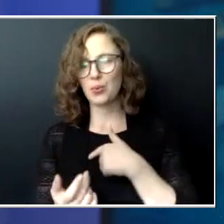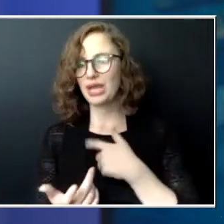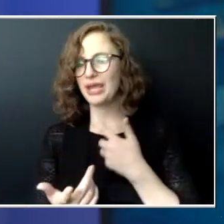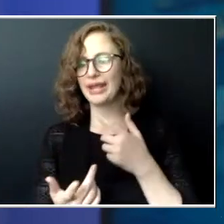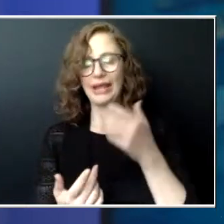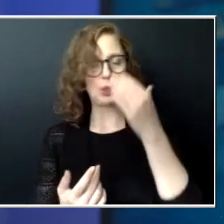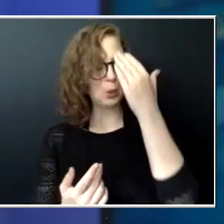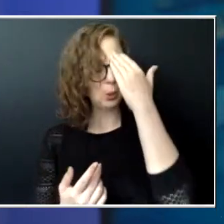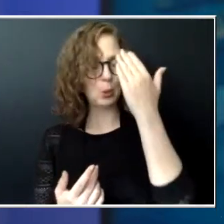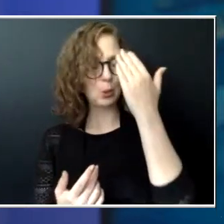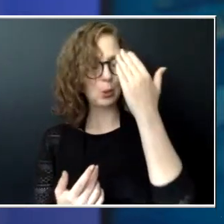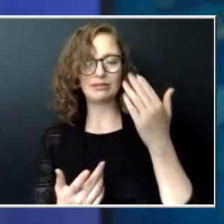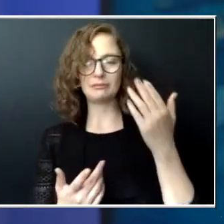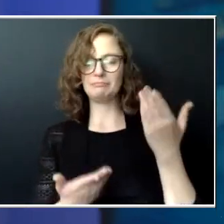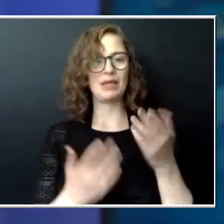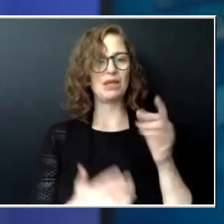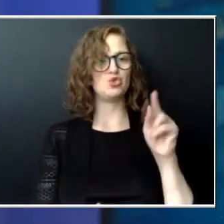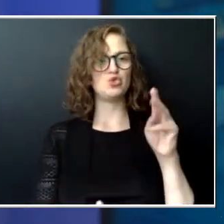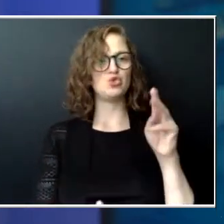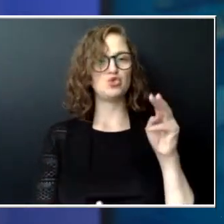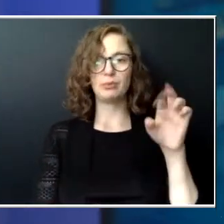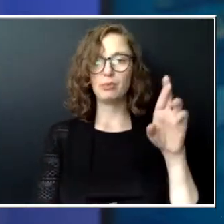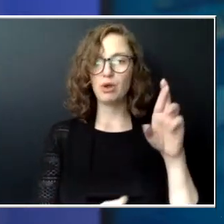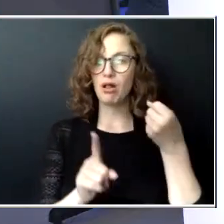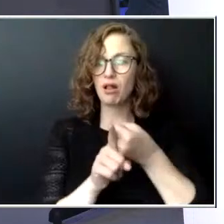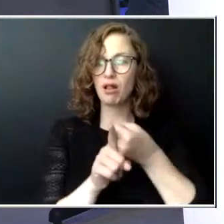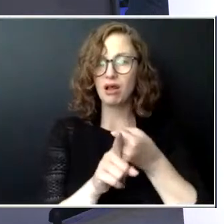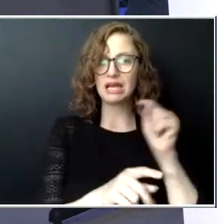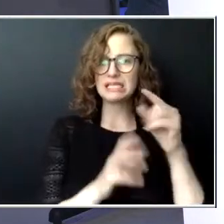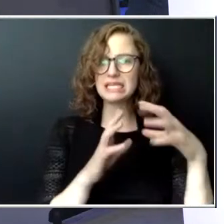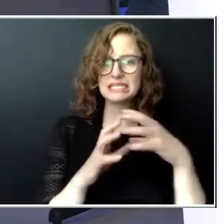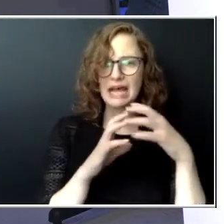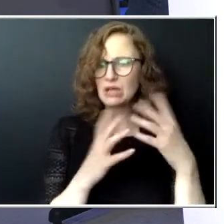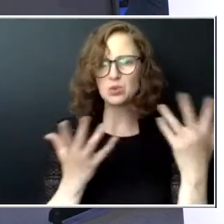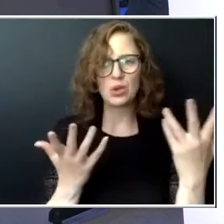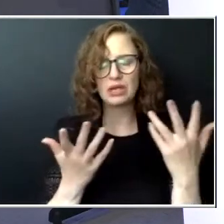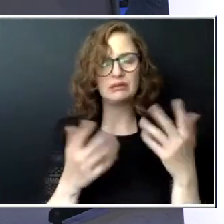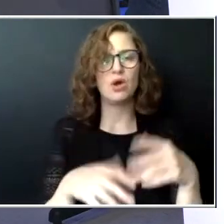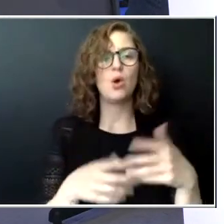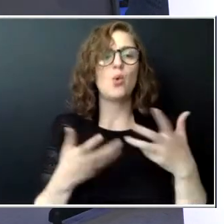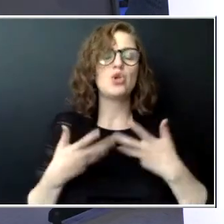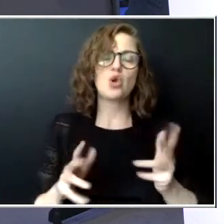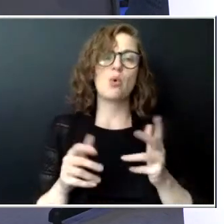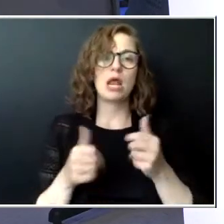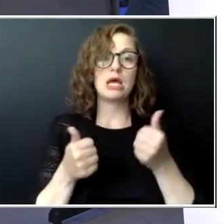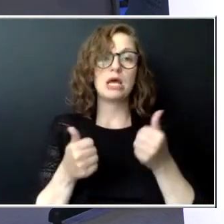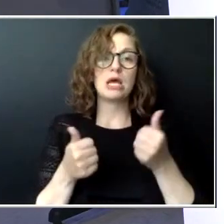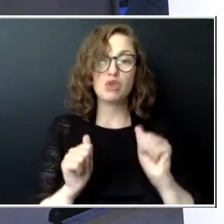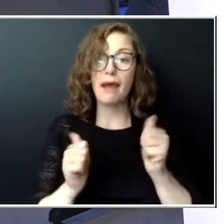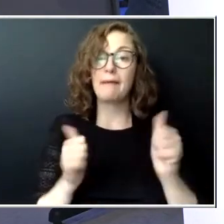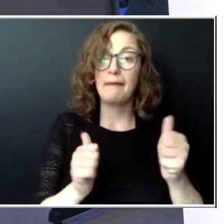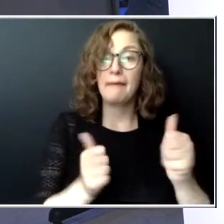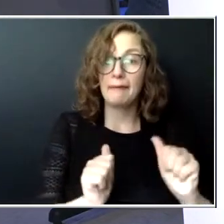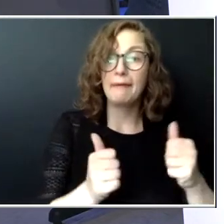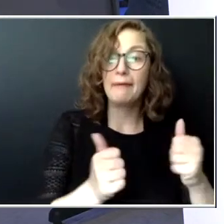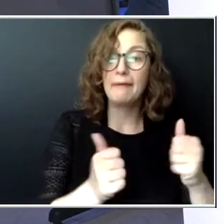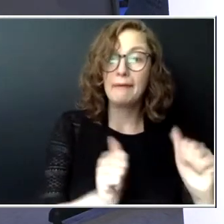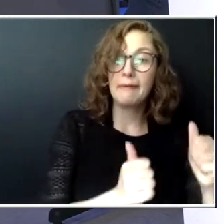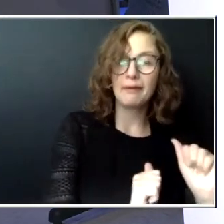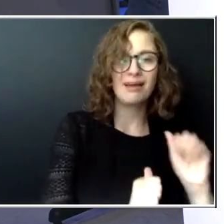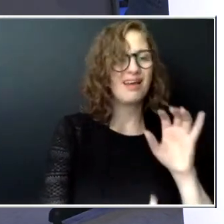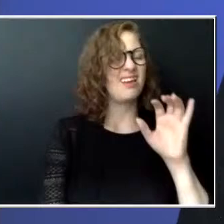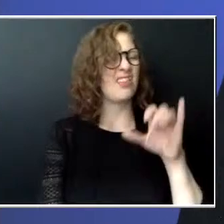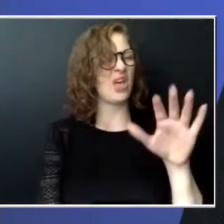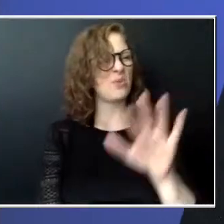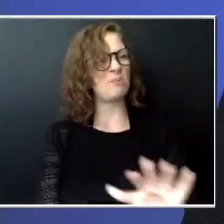gonna go this route. We're not gonna do this again and again. Right. So plan A, And that out was the door. like 4 weeks Yeah. worth of time. Oh yeah. At which point